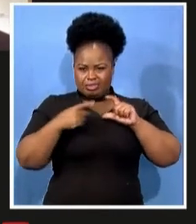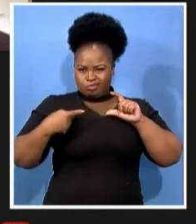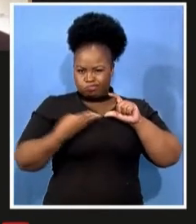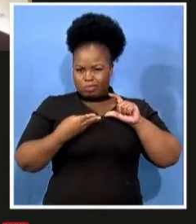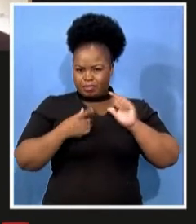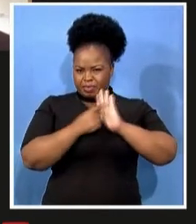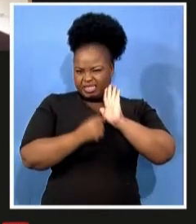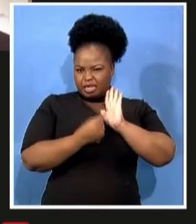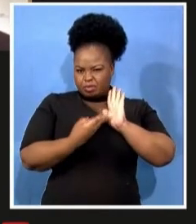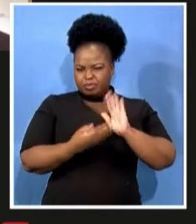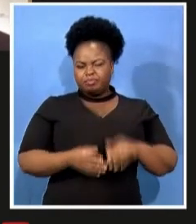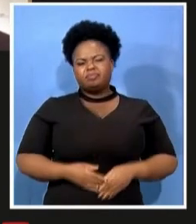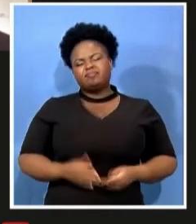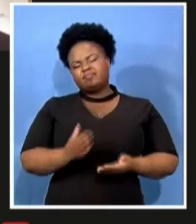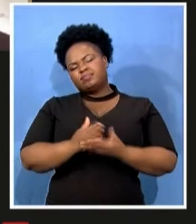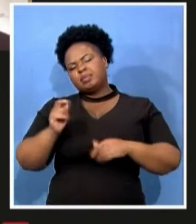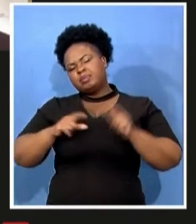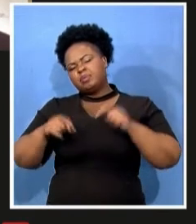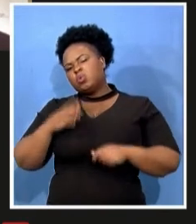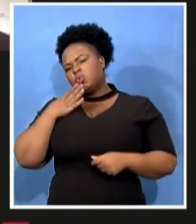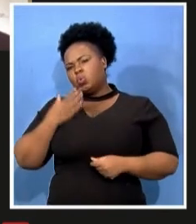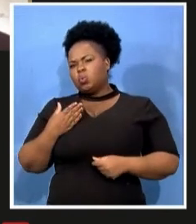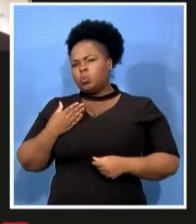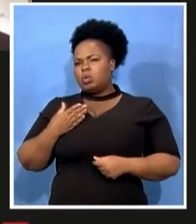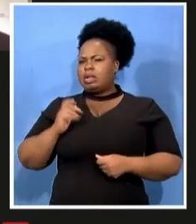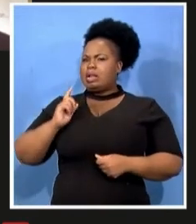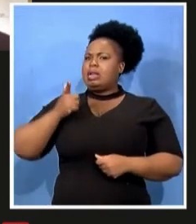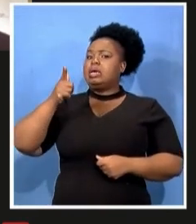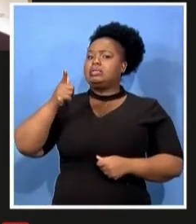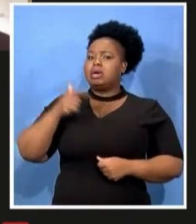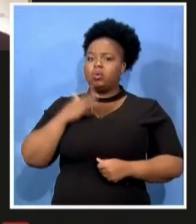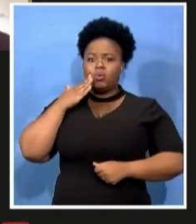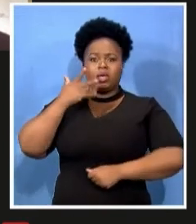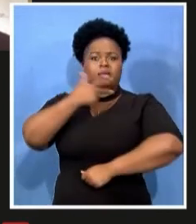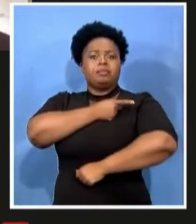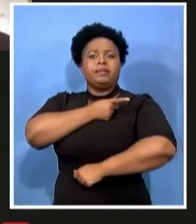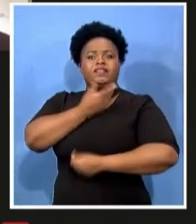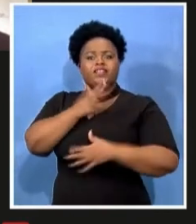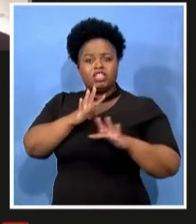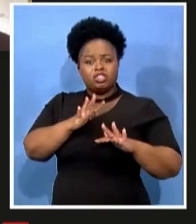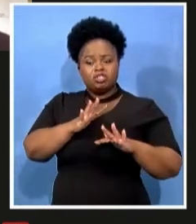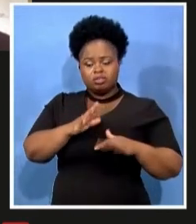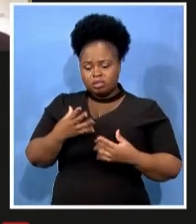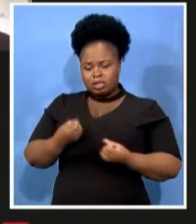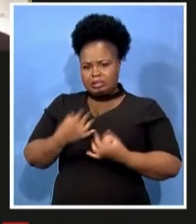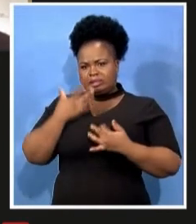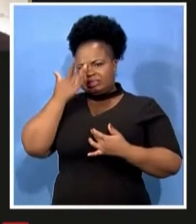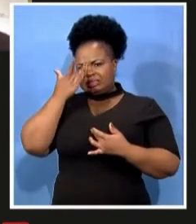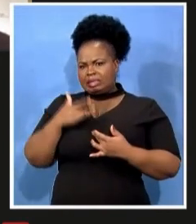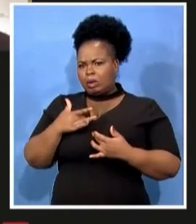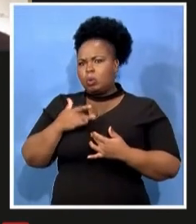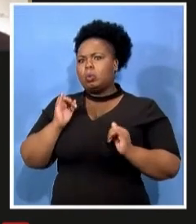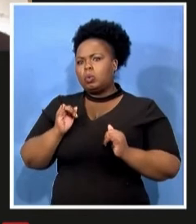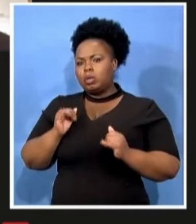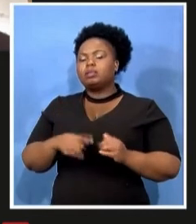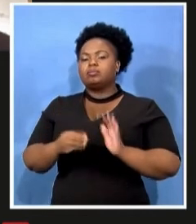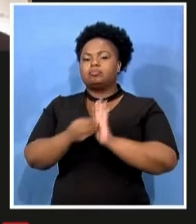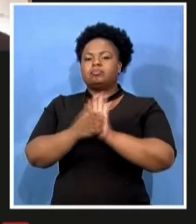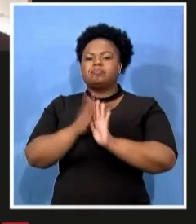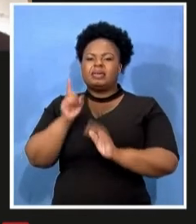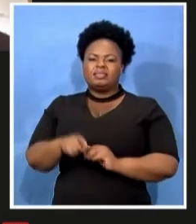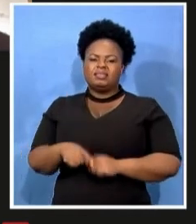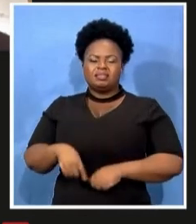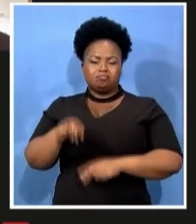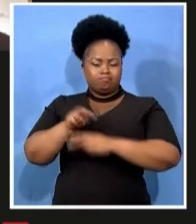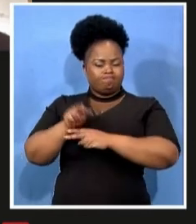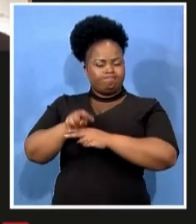following vaccine immunization. It's also important to make sure that we monitor because